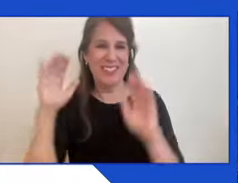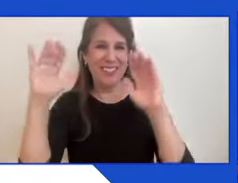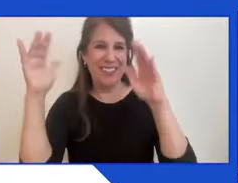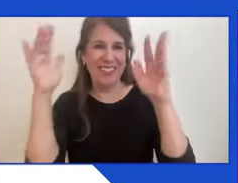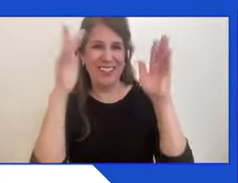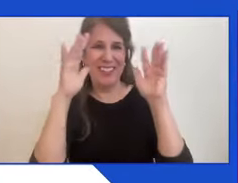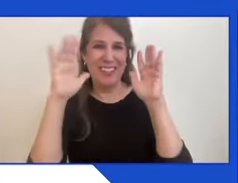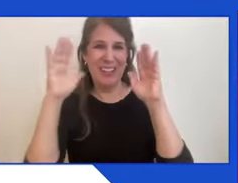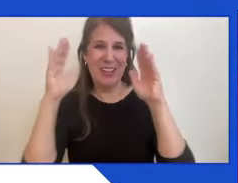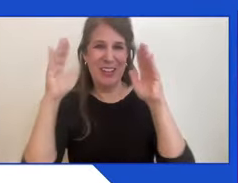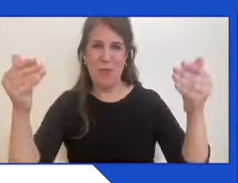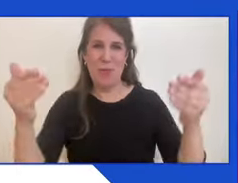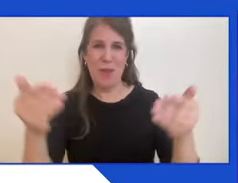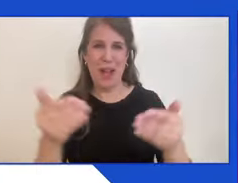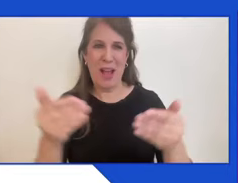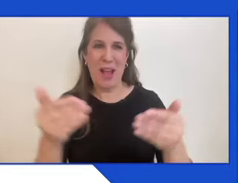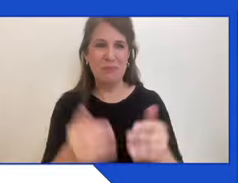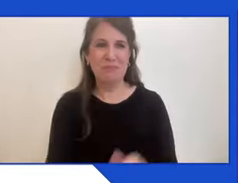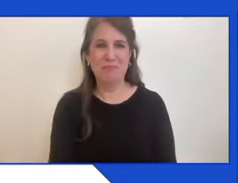Welcome.